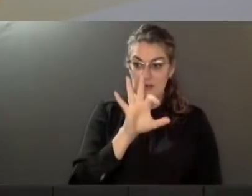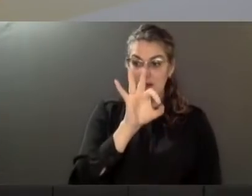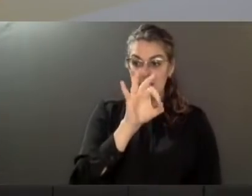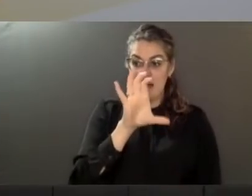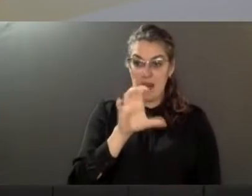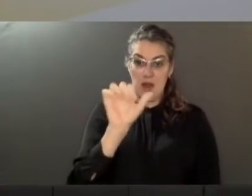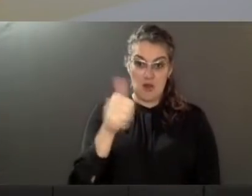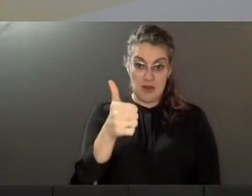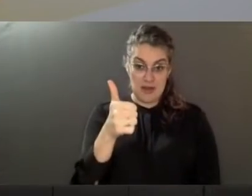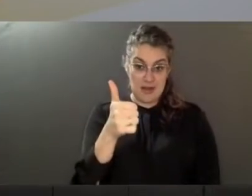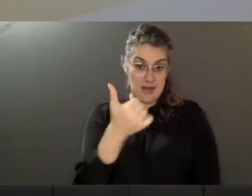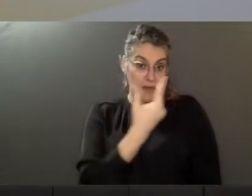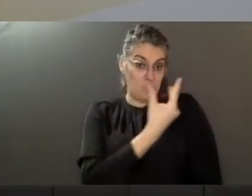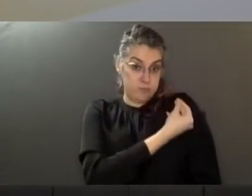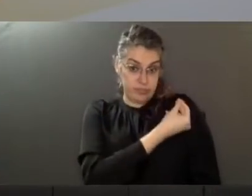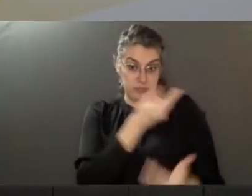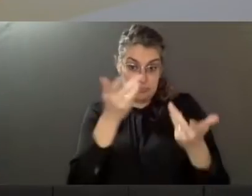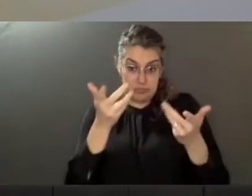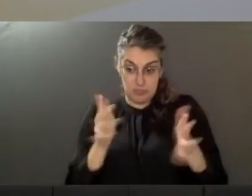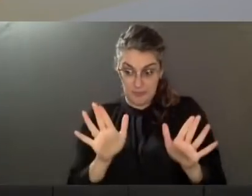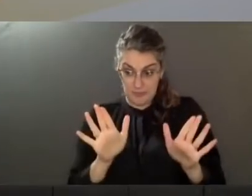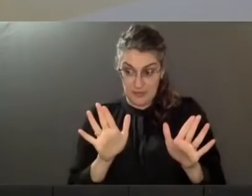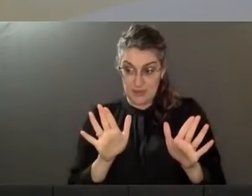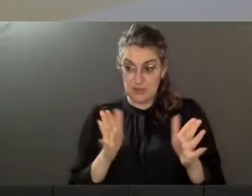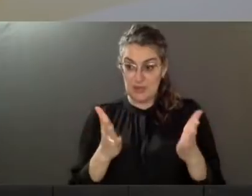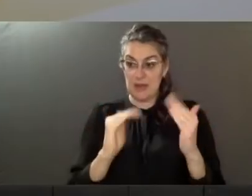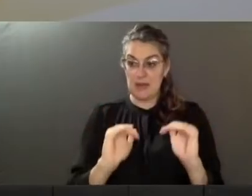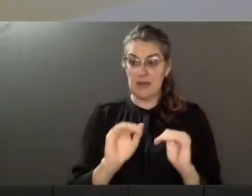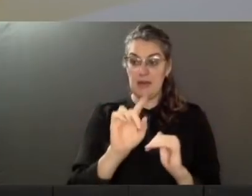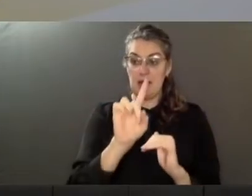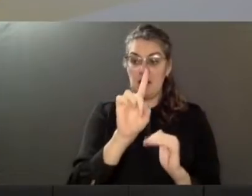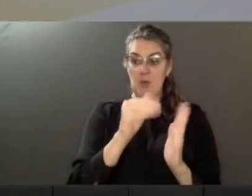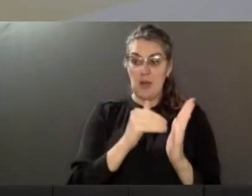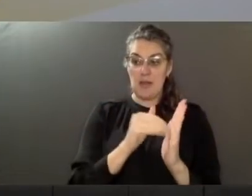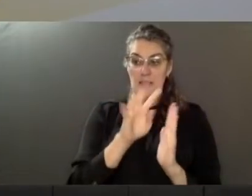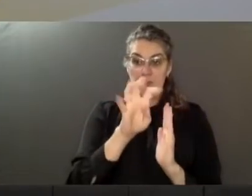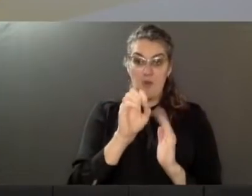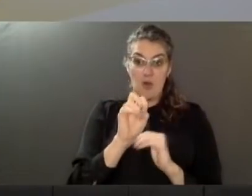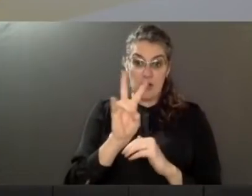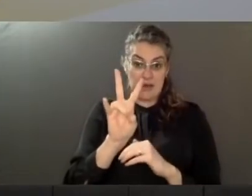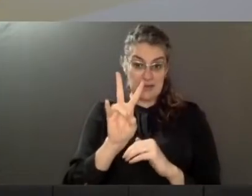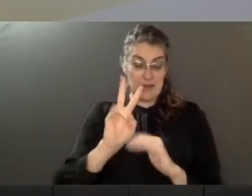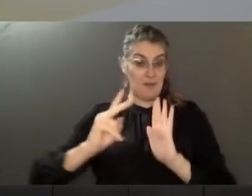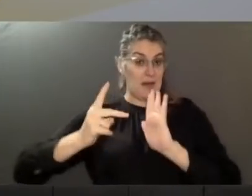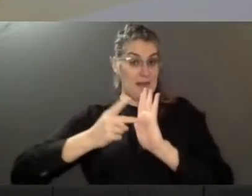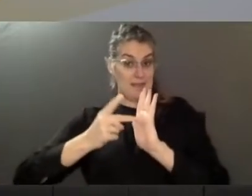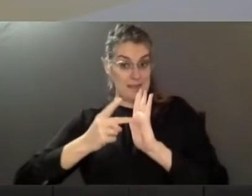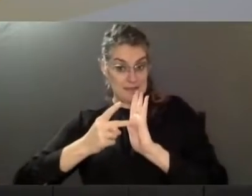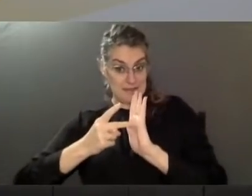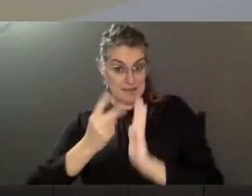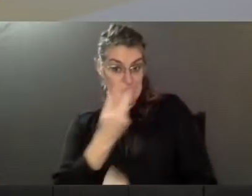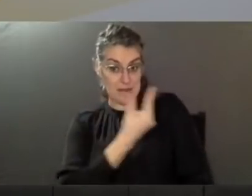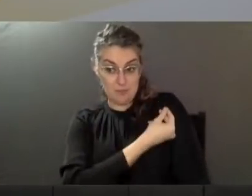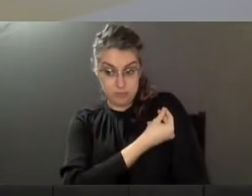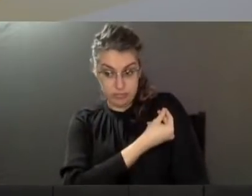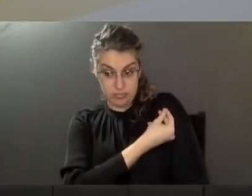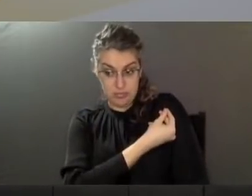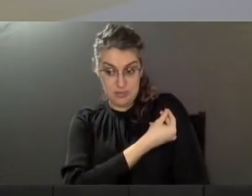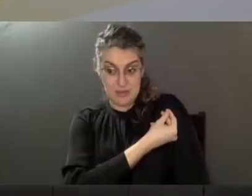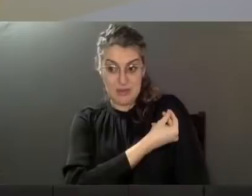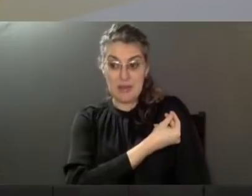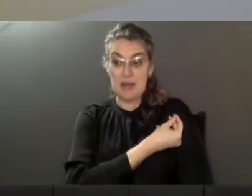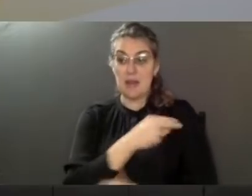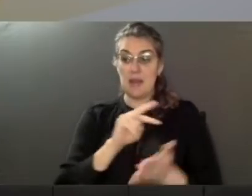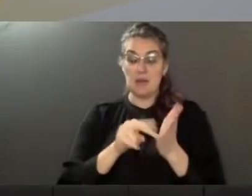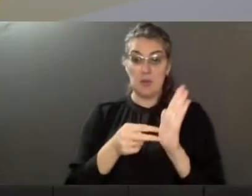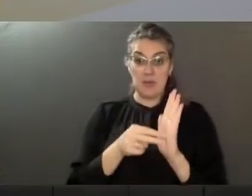4,500 individuals have been vaccinated. By the end of this week, everyone living and working in long-term care and community